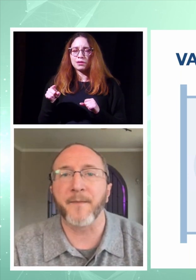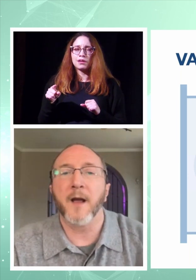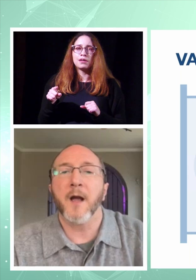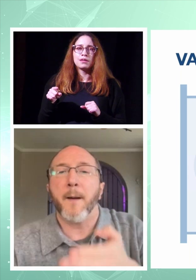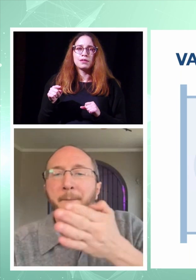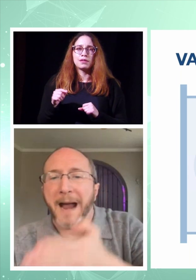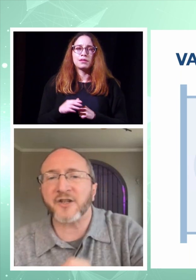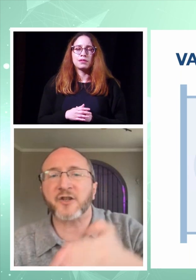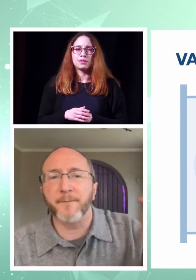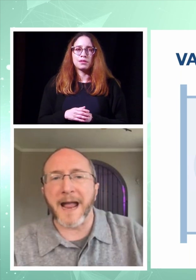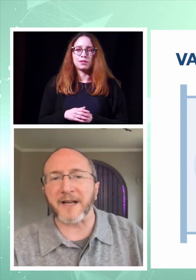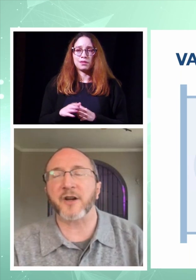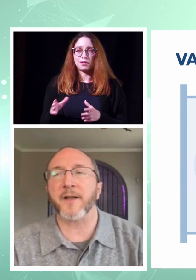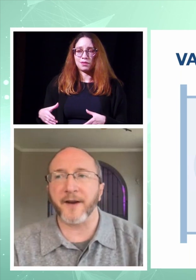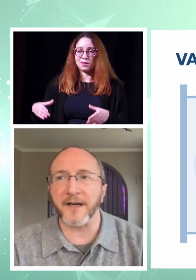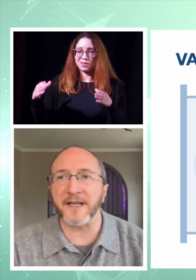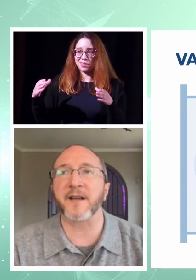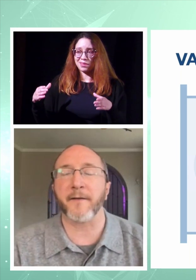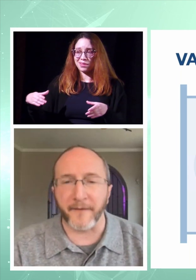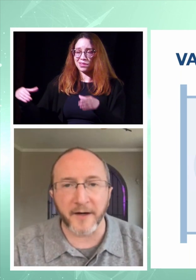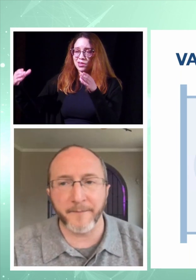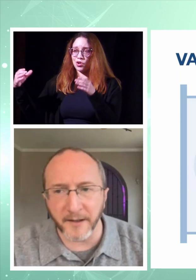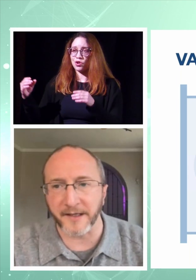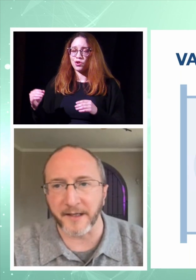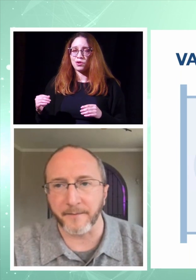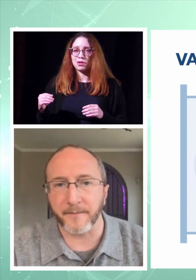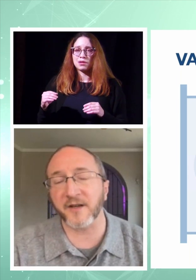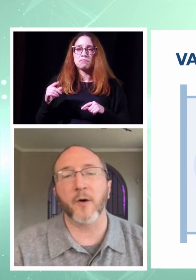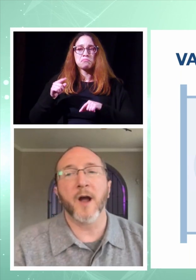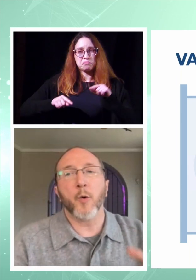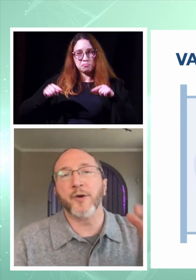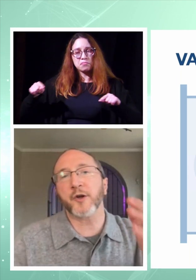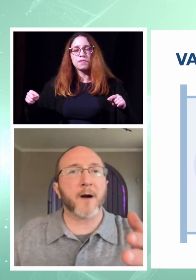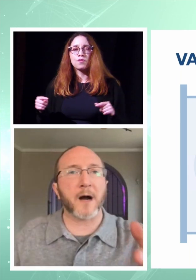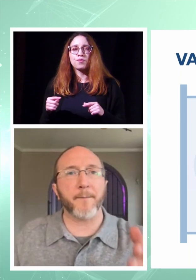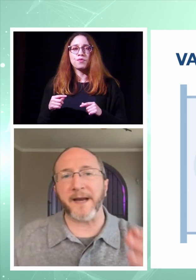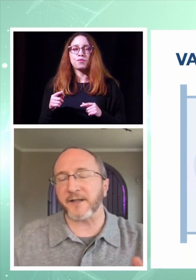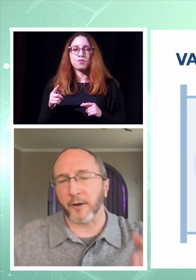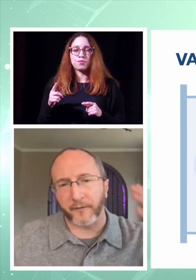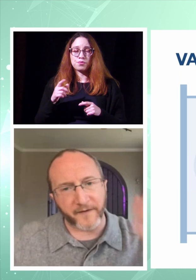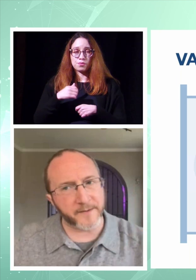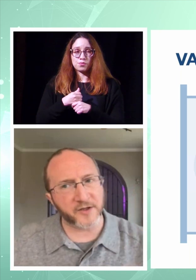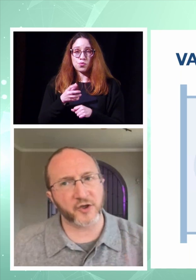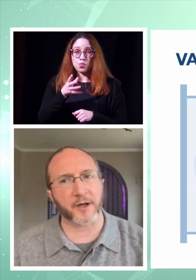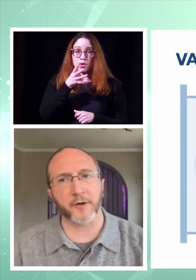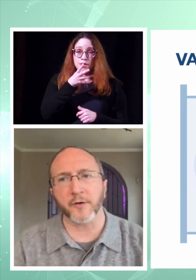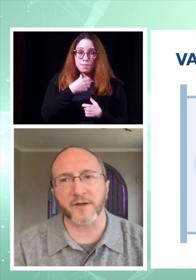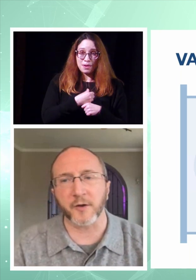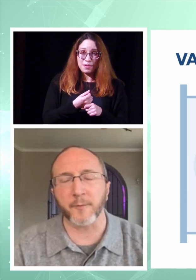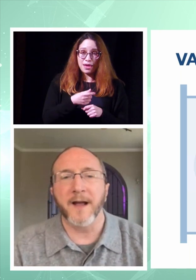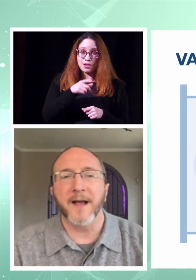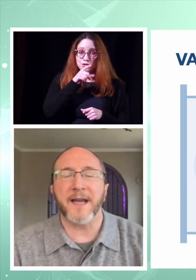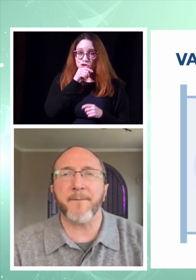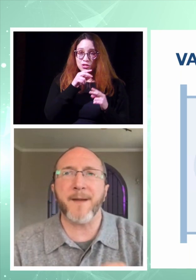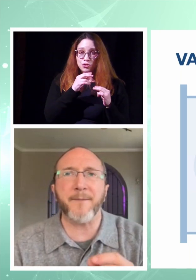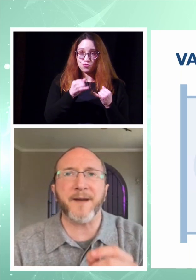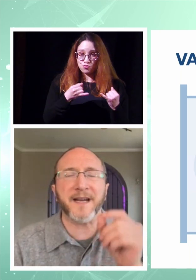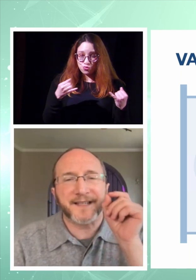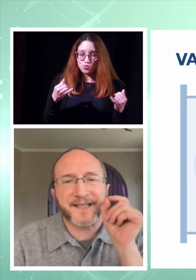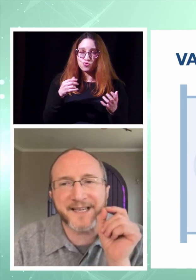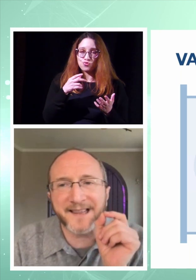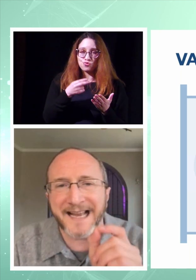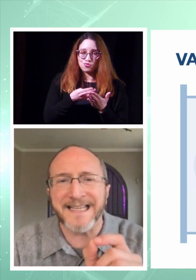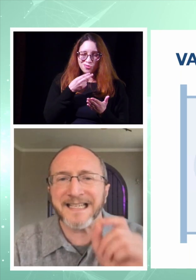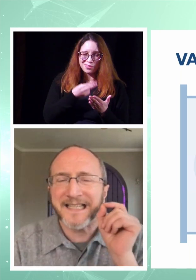fact. Batch to batch, there is variability. So when your mom makes her famous chicken noodle soup, it may